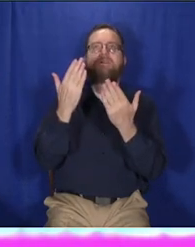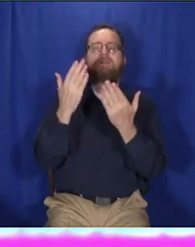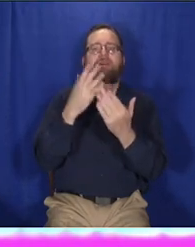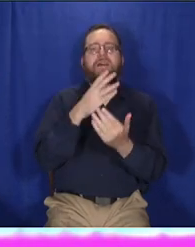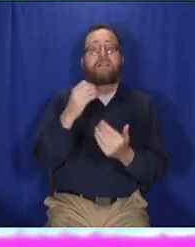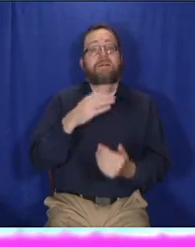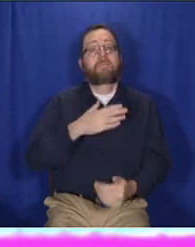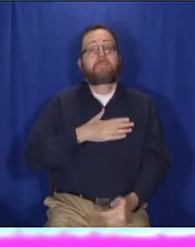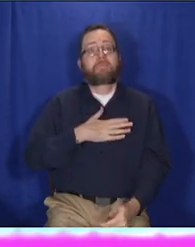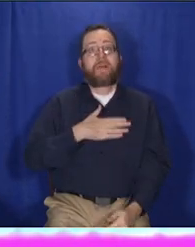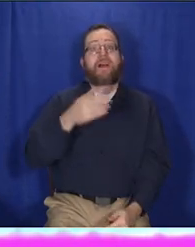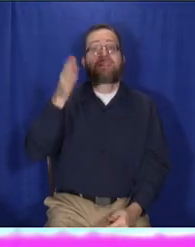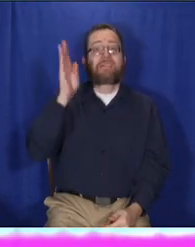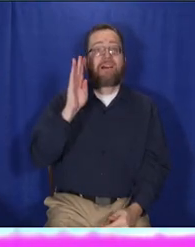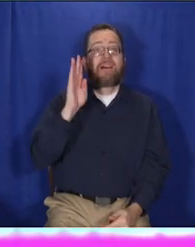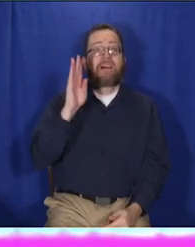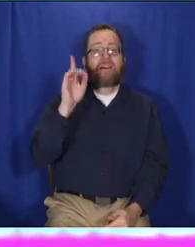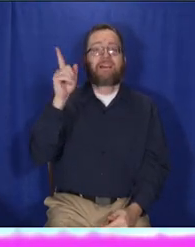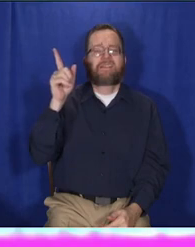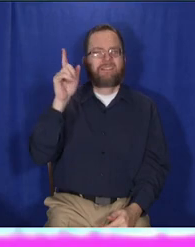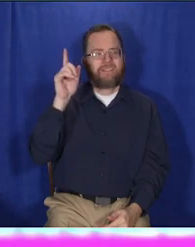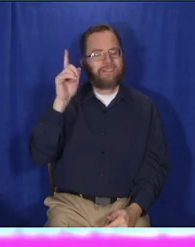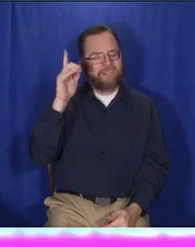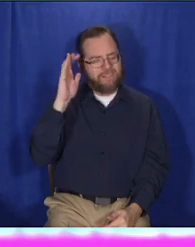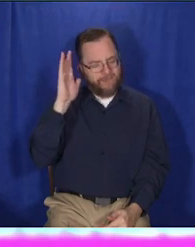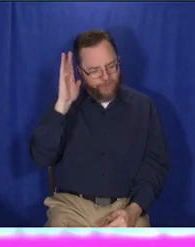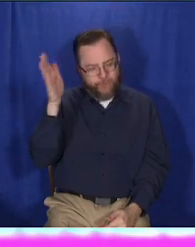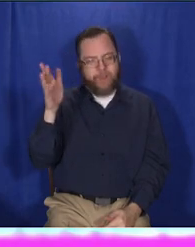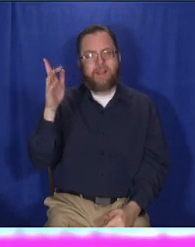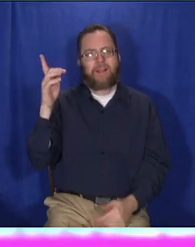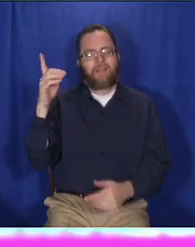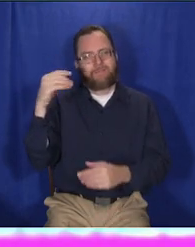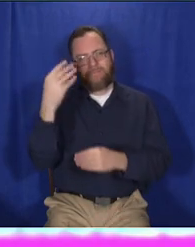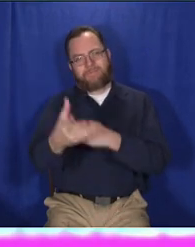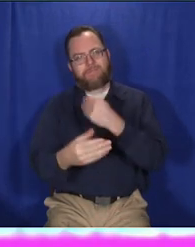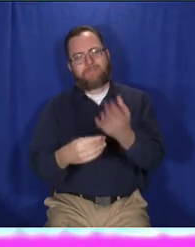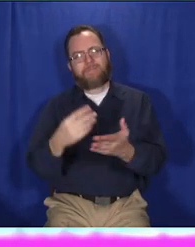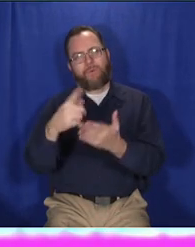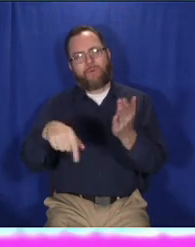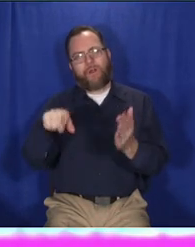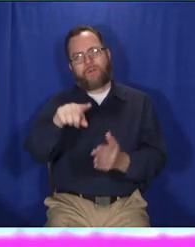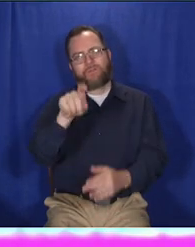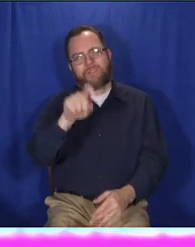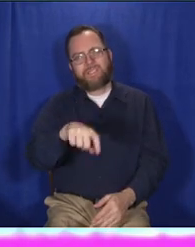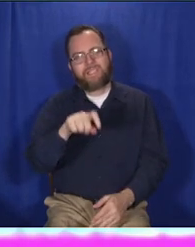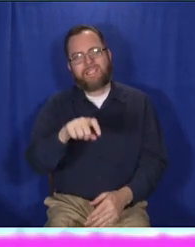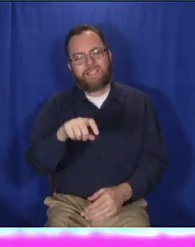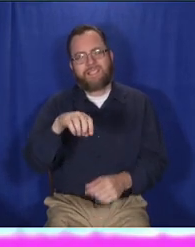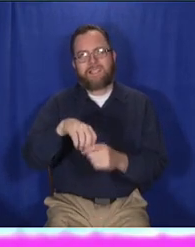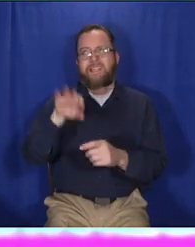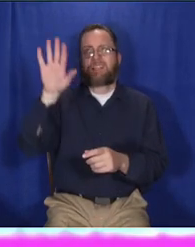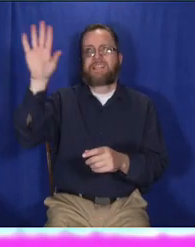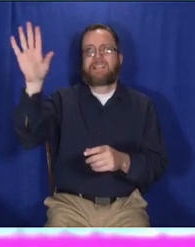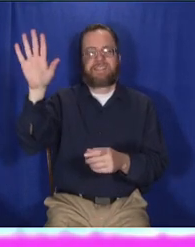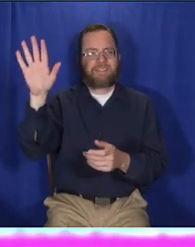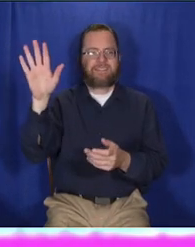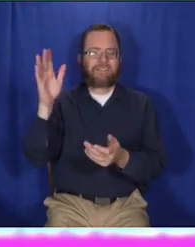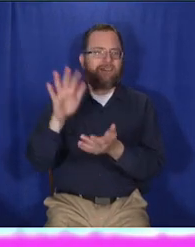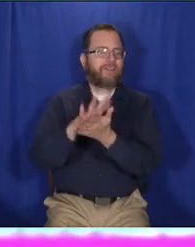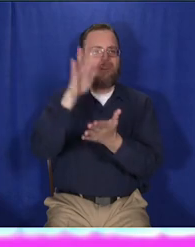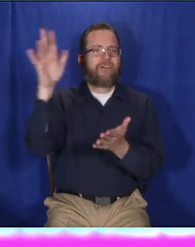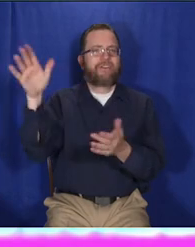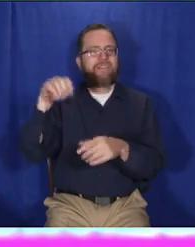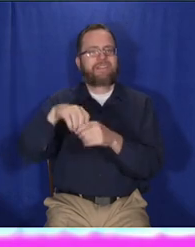my God will supply every need of yours according to his riches in glory in Christ